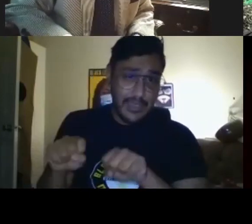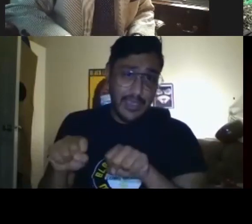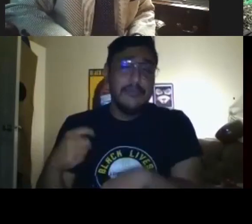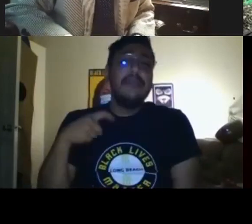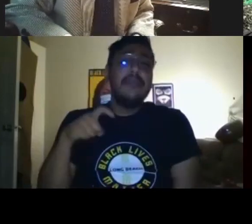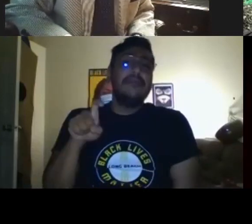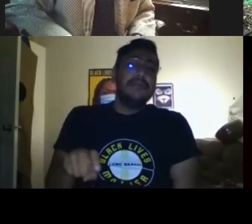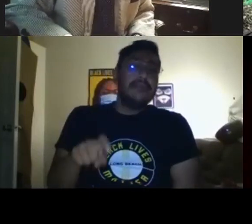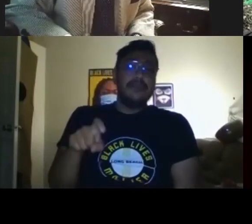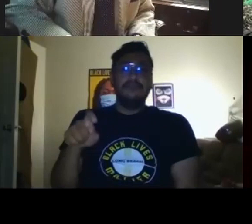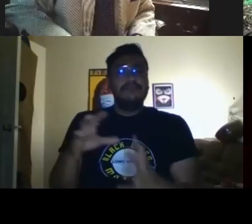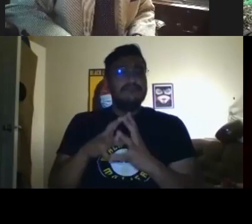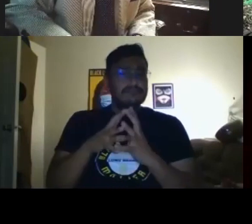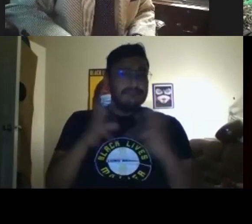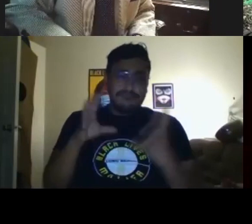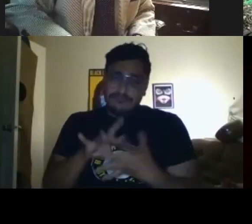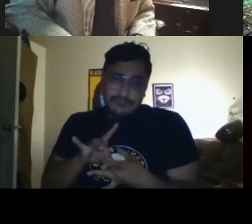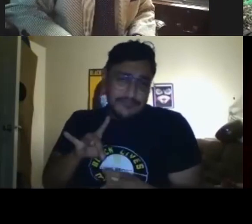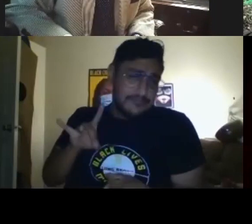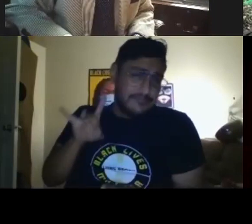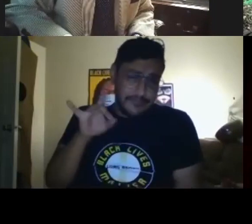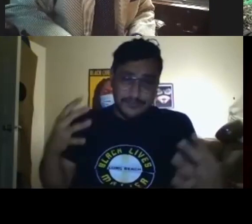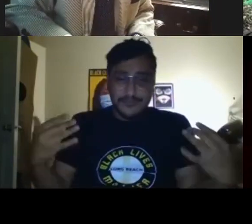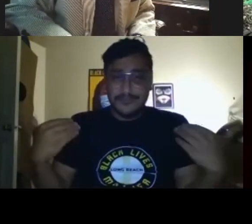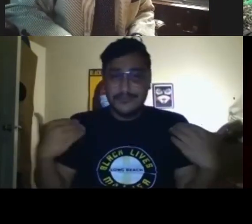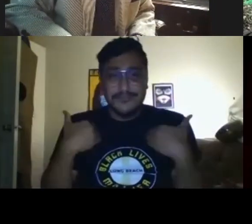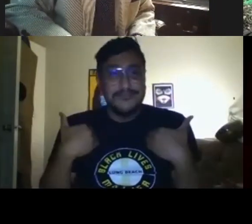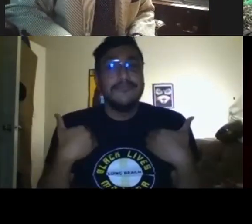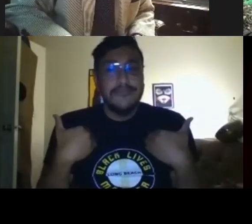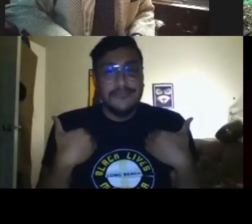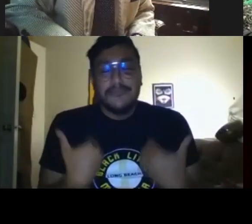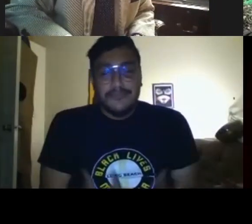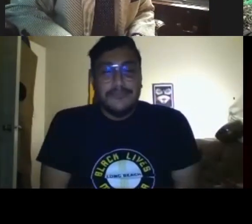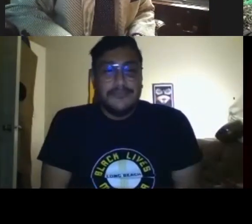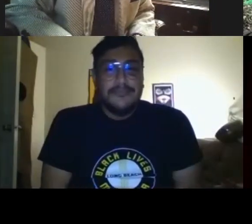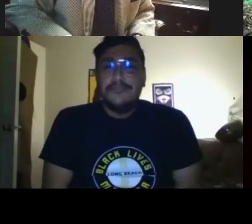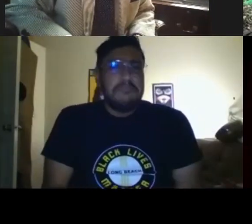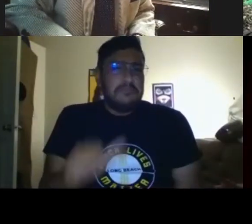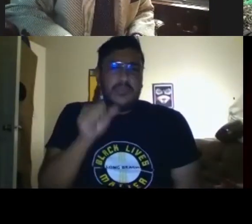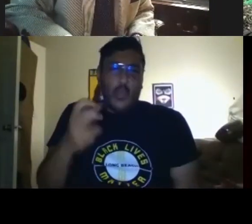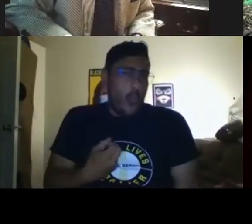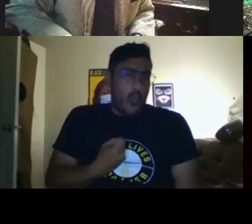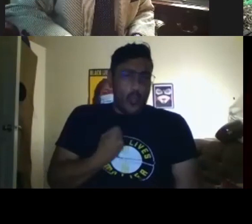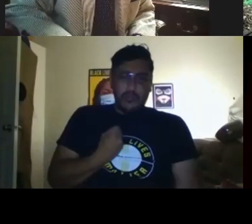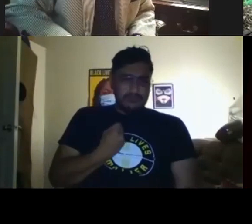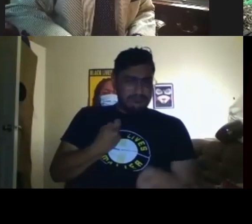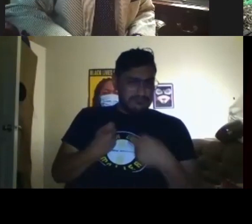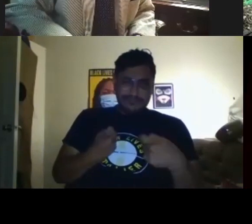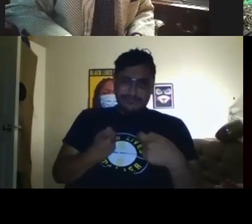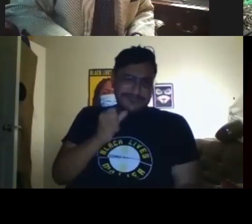whole lot of soul. Don't hold it back, don't try to